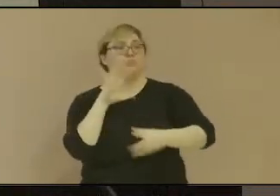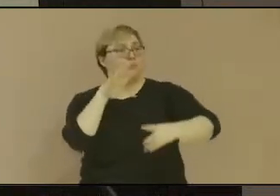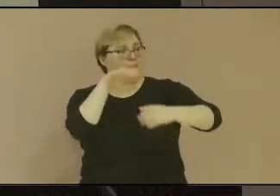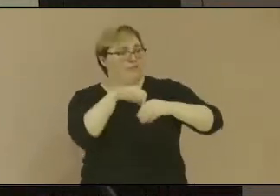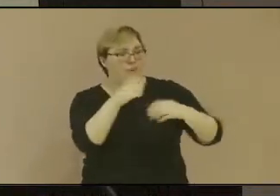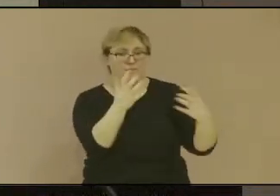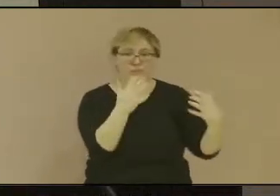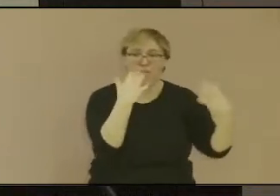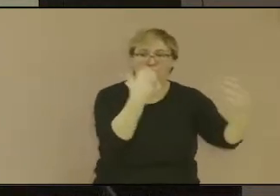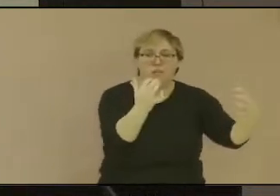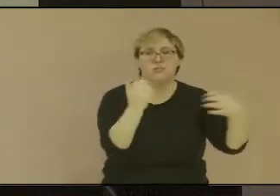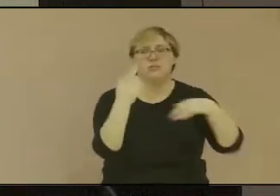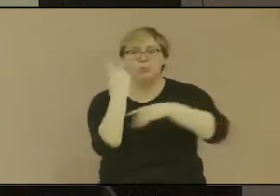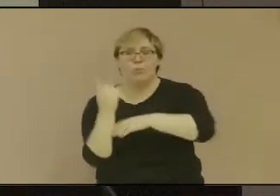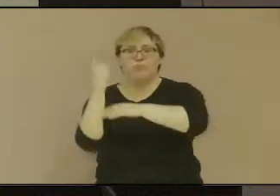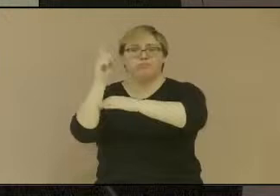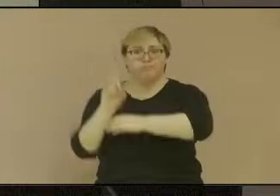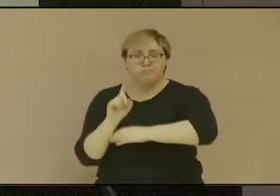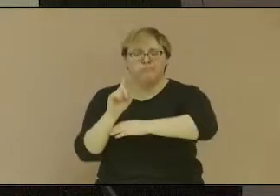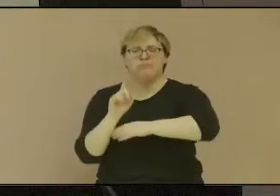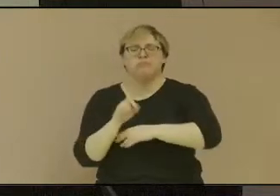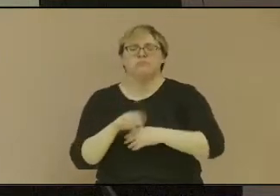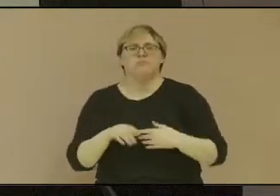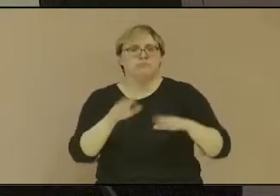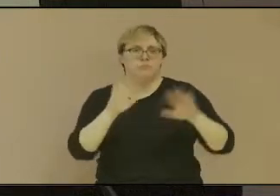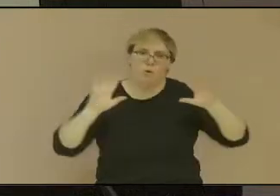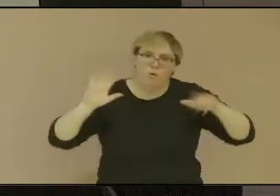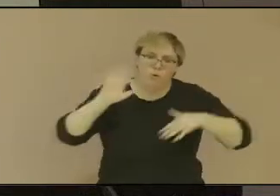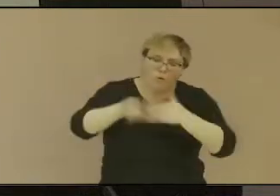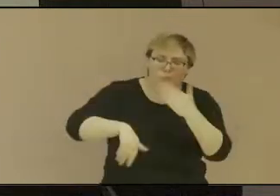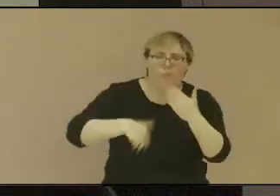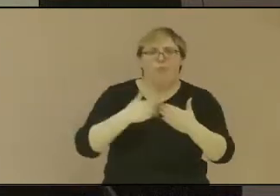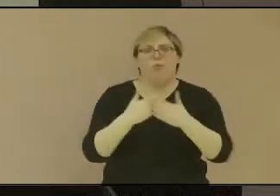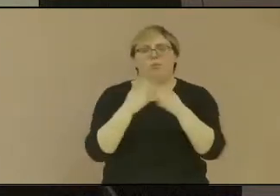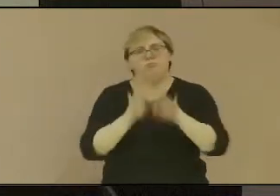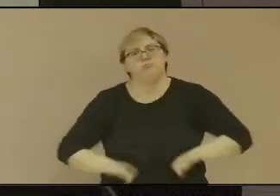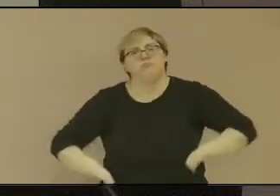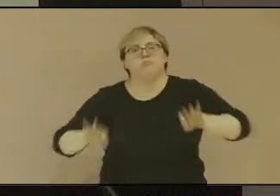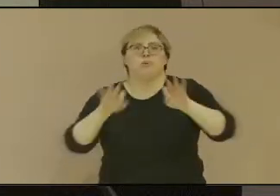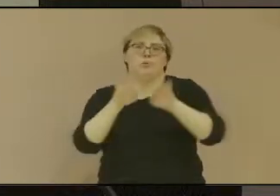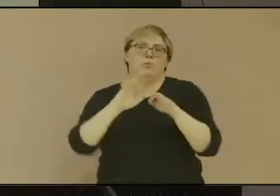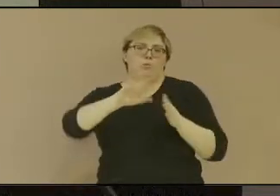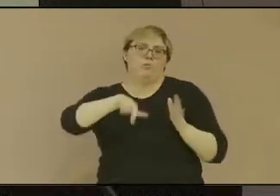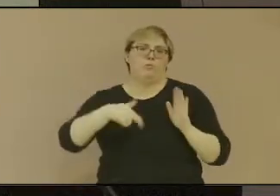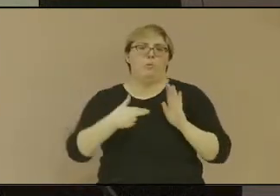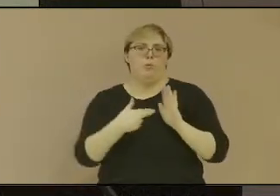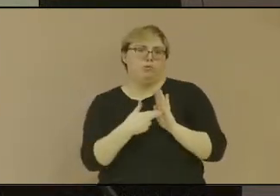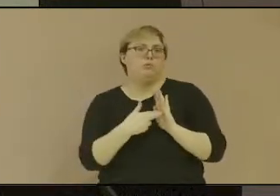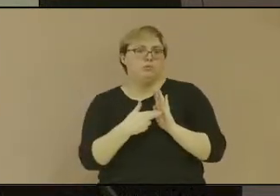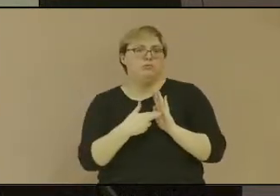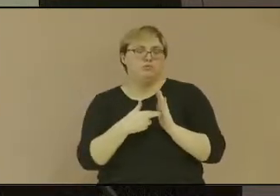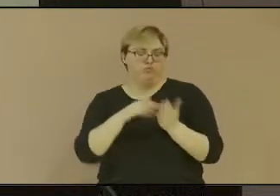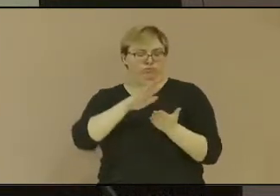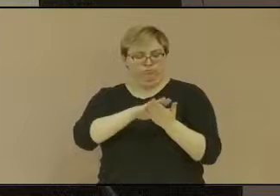this series have been an integral part of advancing our knowledge in this